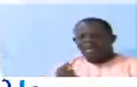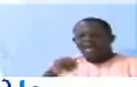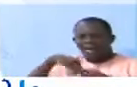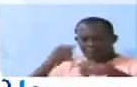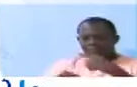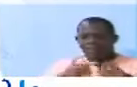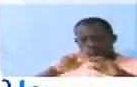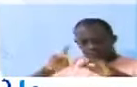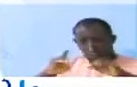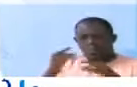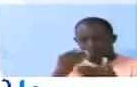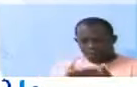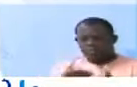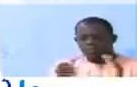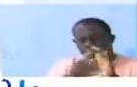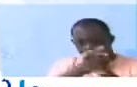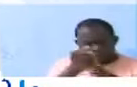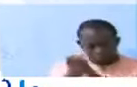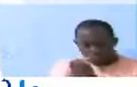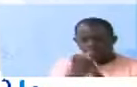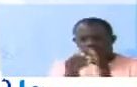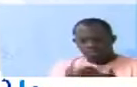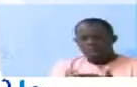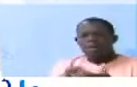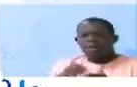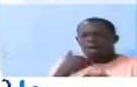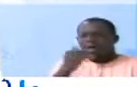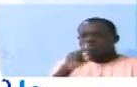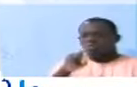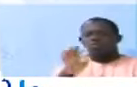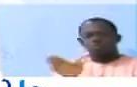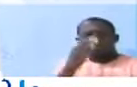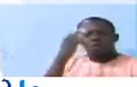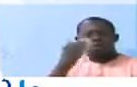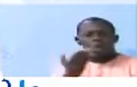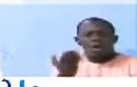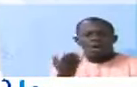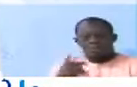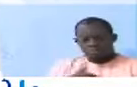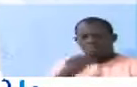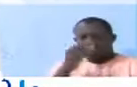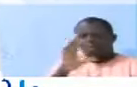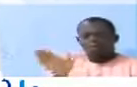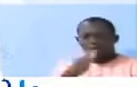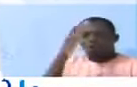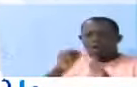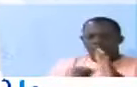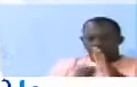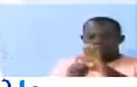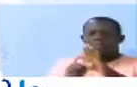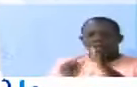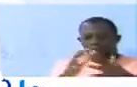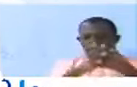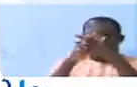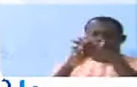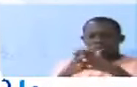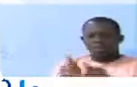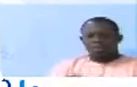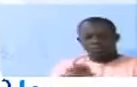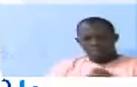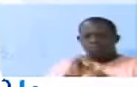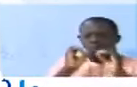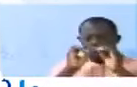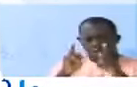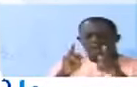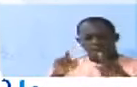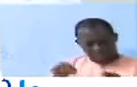me where I was headed to. I explained this matter to him. He said, okay, I also want to take part in this demonstration. So let's